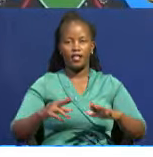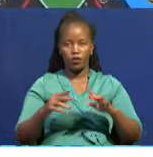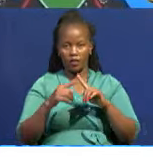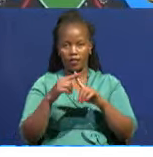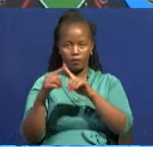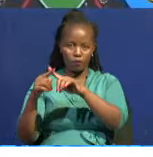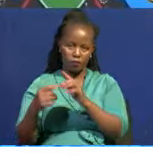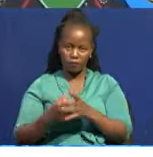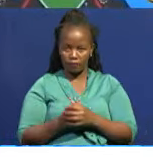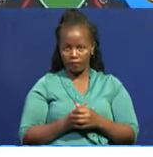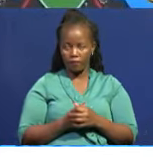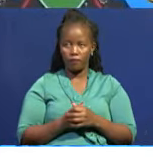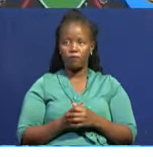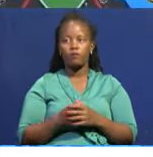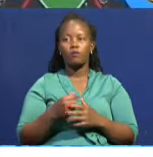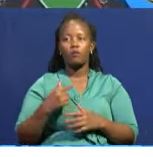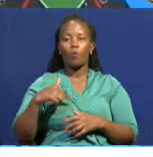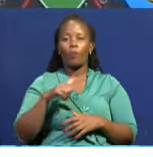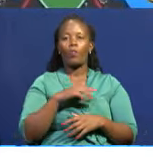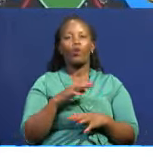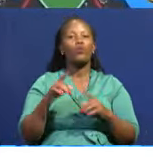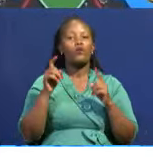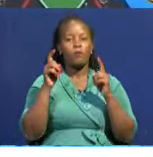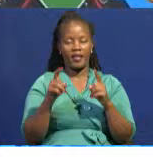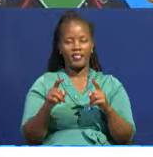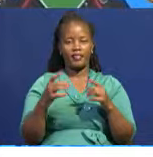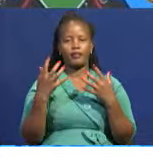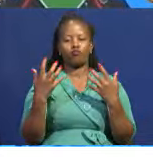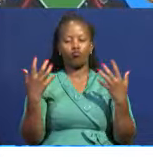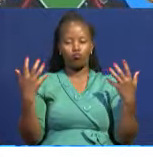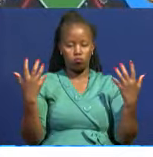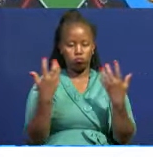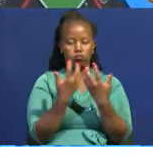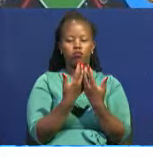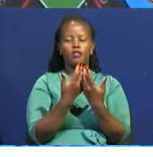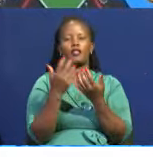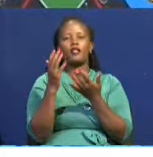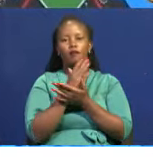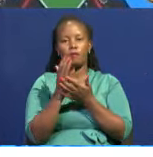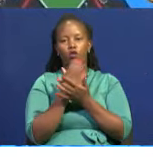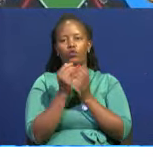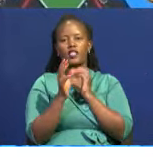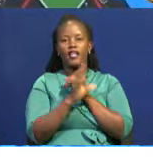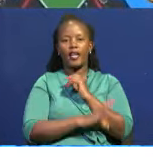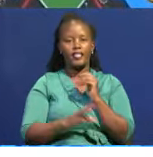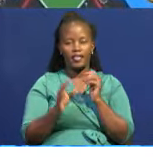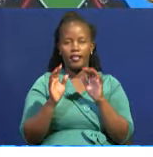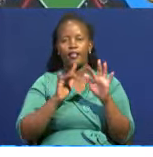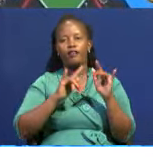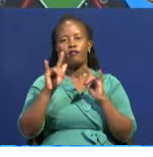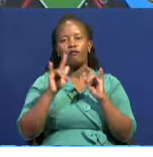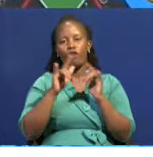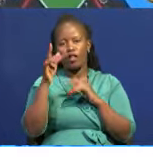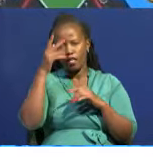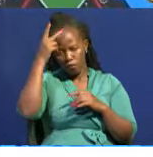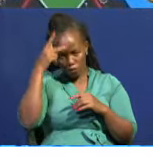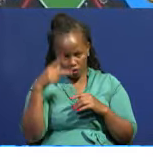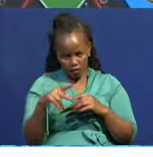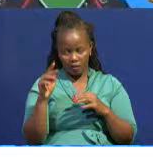In short, we must close the missing link between the country's foreign policy and the